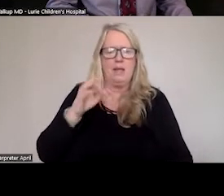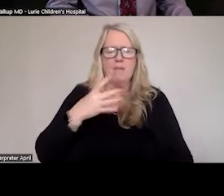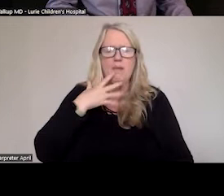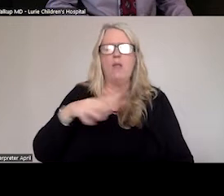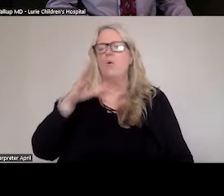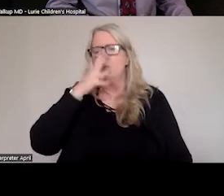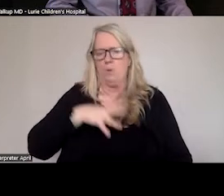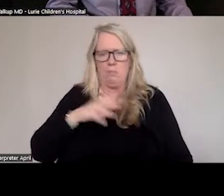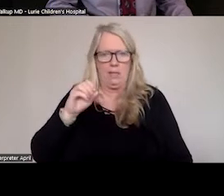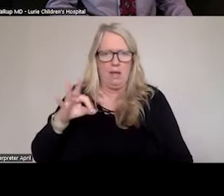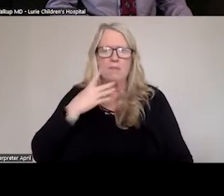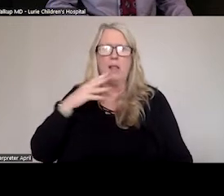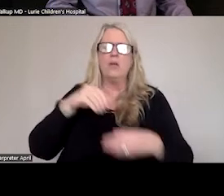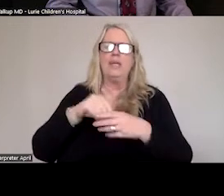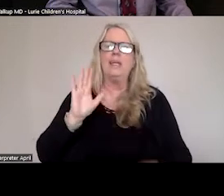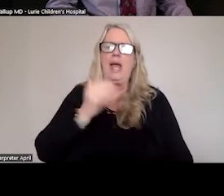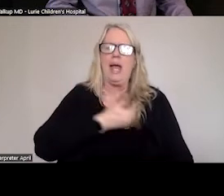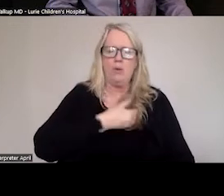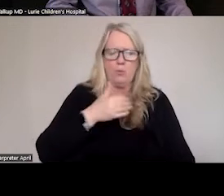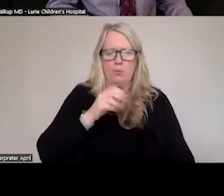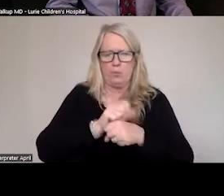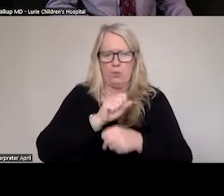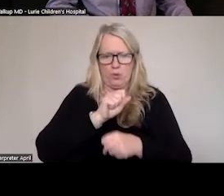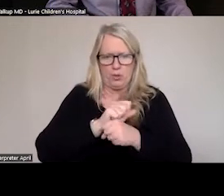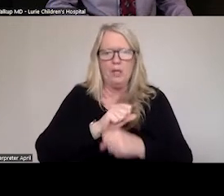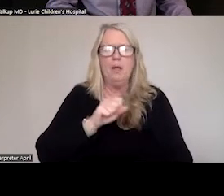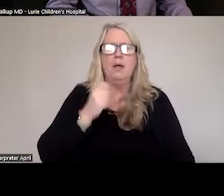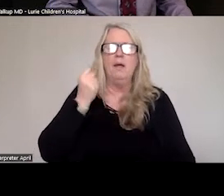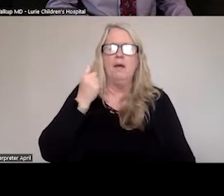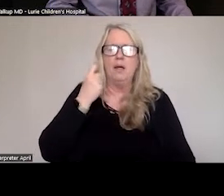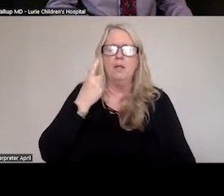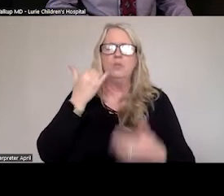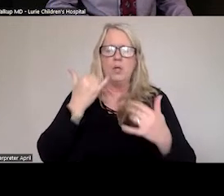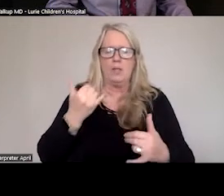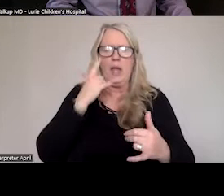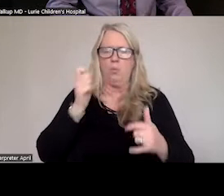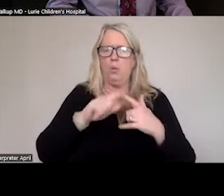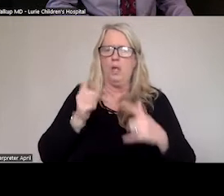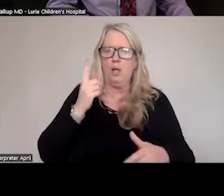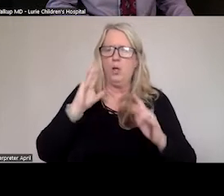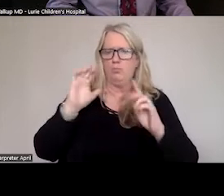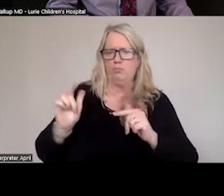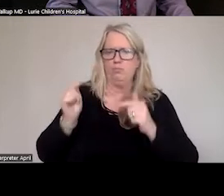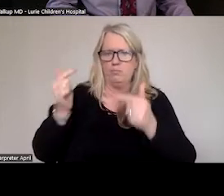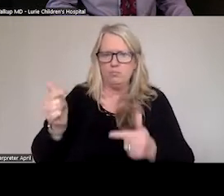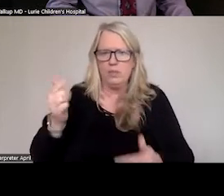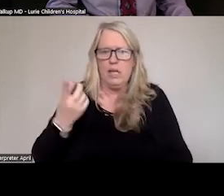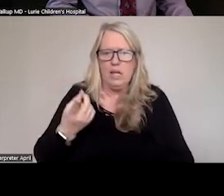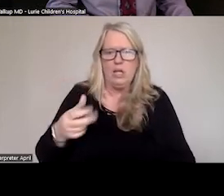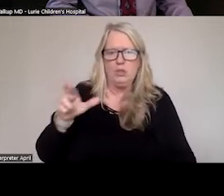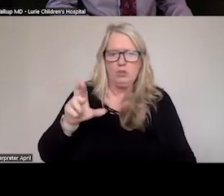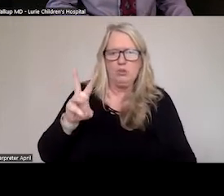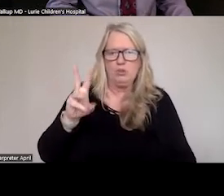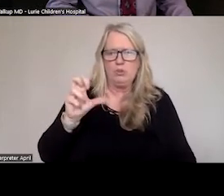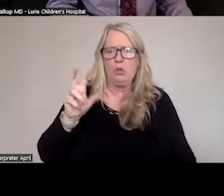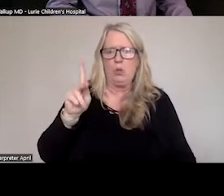work. And with that, we can send those around, but I'm going to pass it now to Dr. Walkup, who's quoted